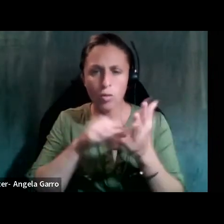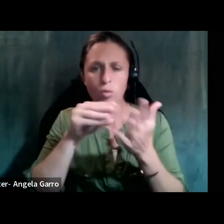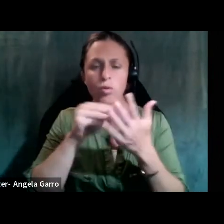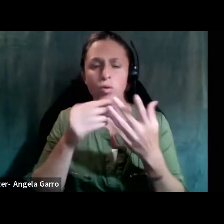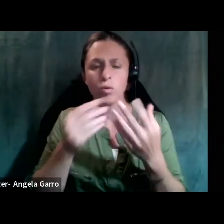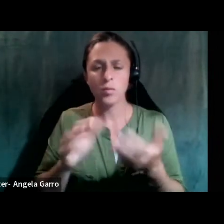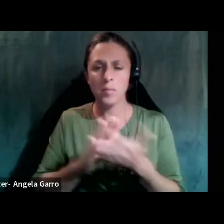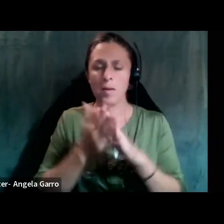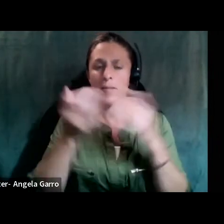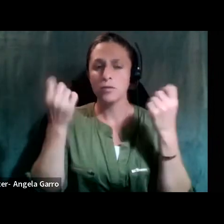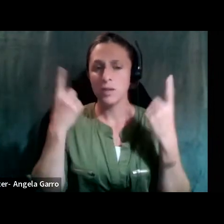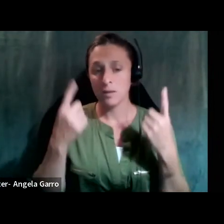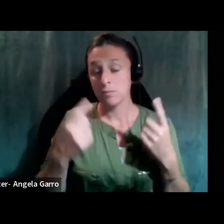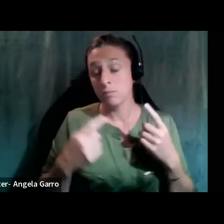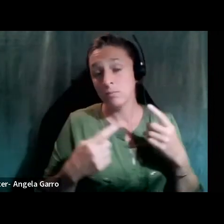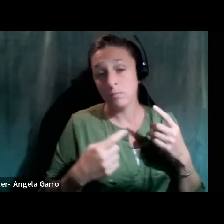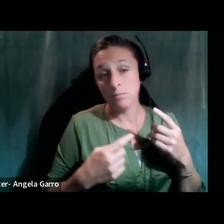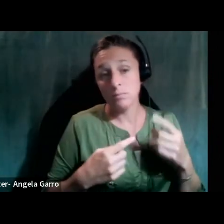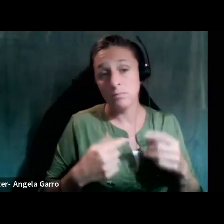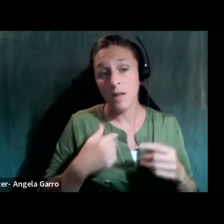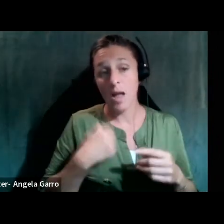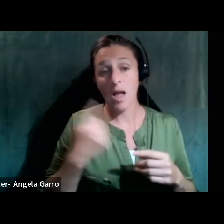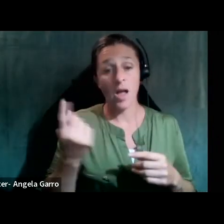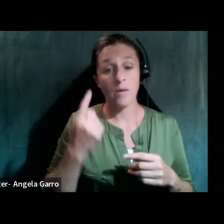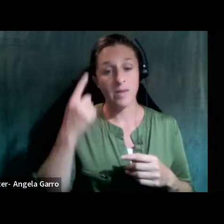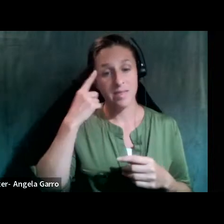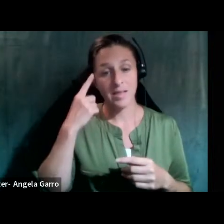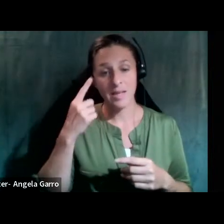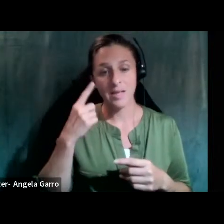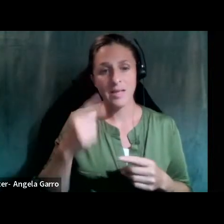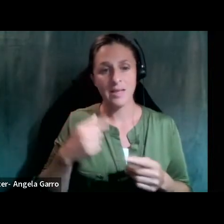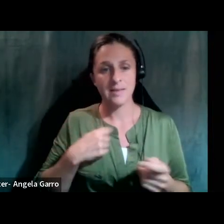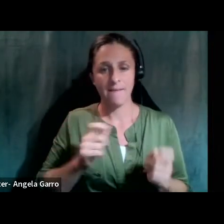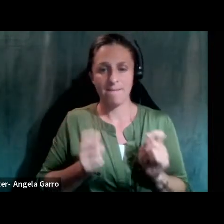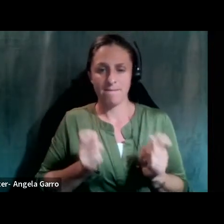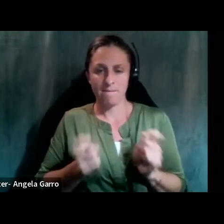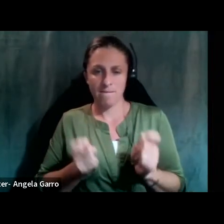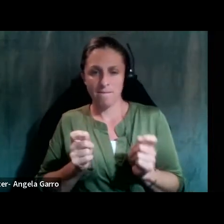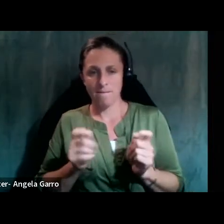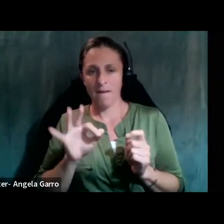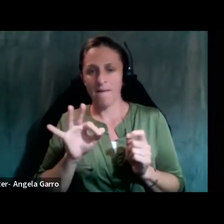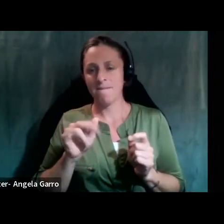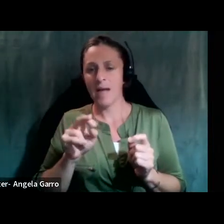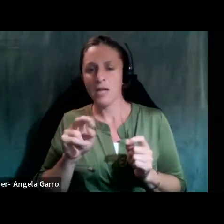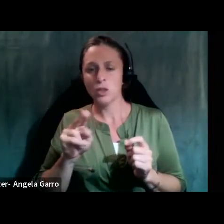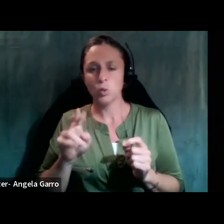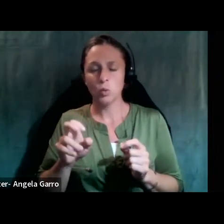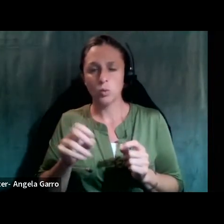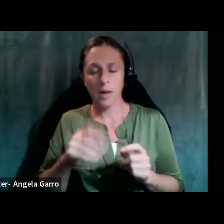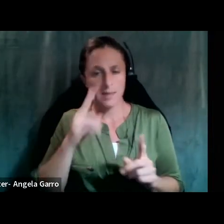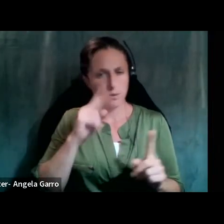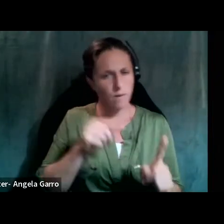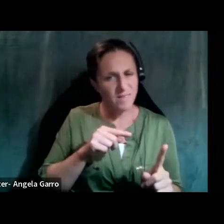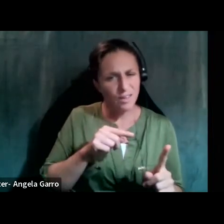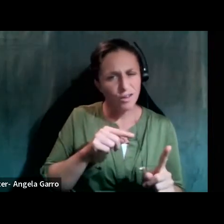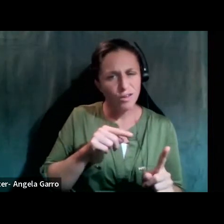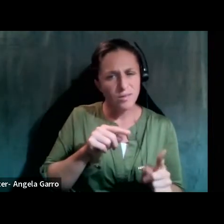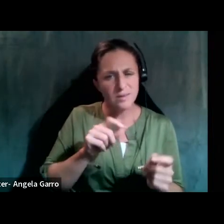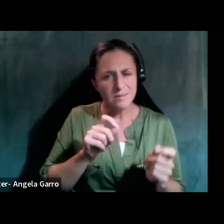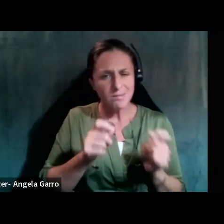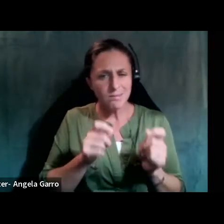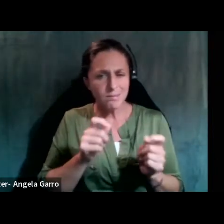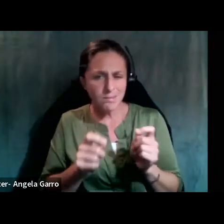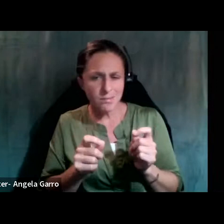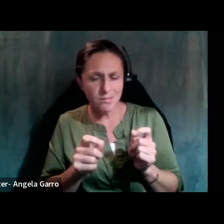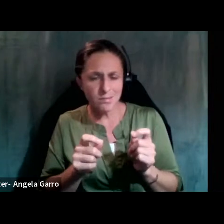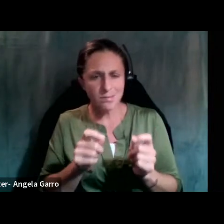gain understanding. I always think it's I think it's kind of fine tuning. Yeah. I look at it as fine tuning. It's like, okay, I see you're over here. Well, can we turn it a few notches